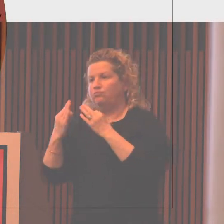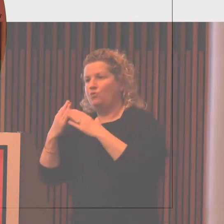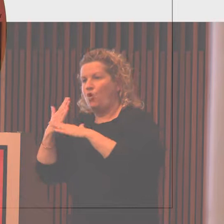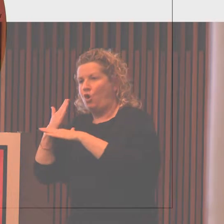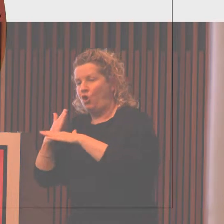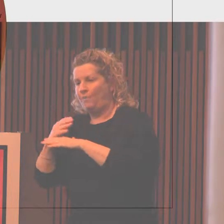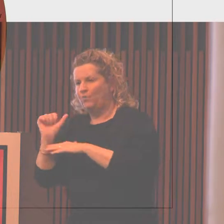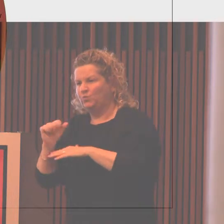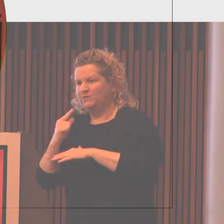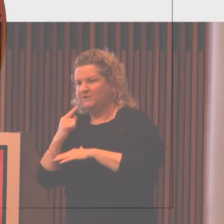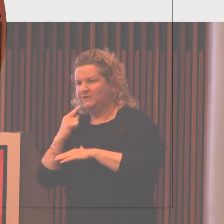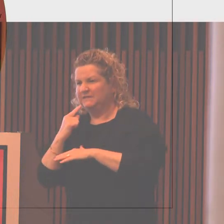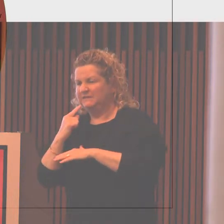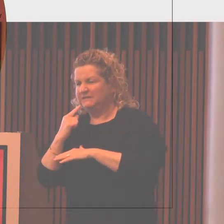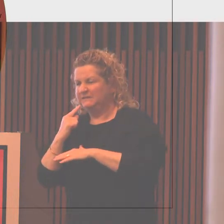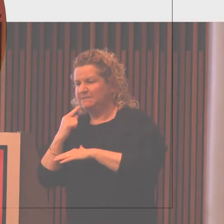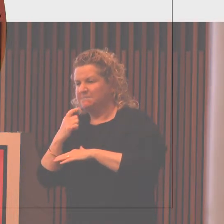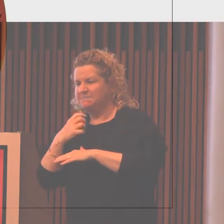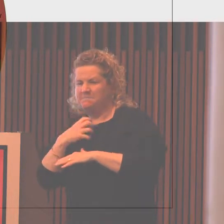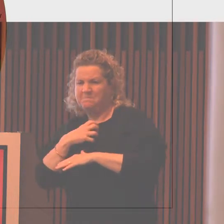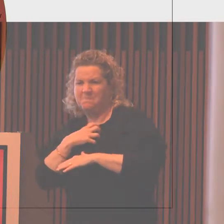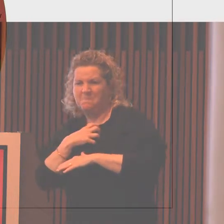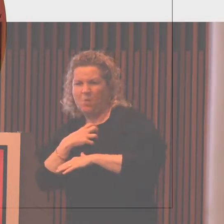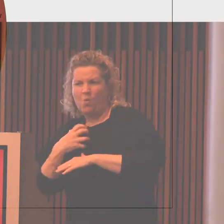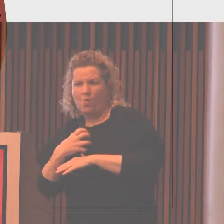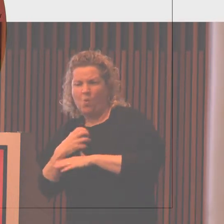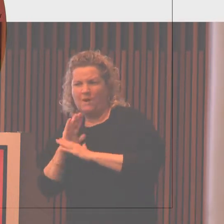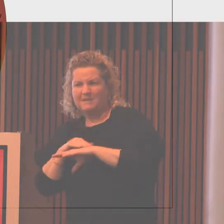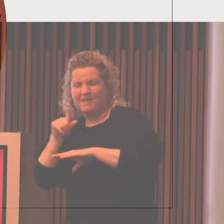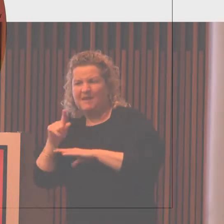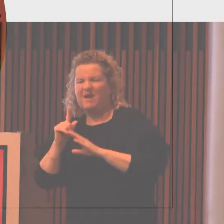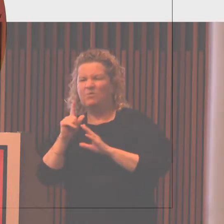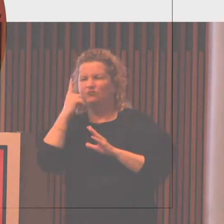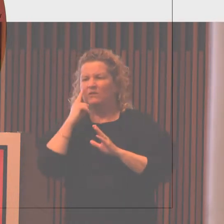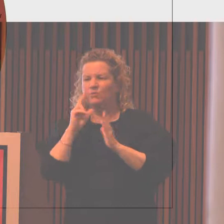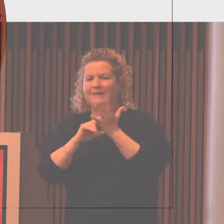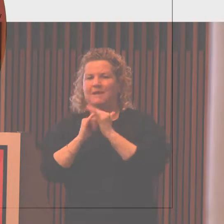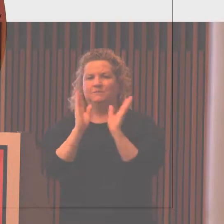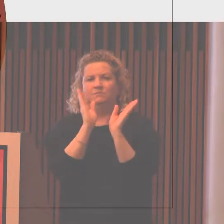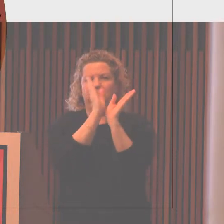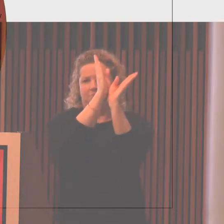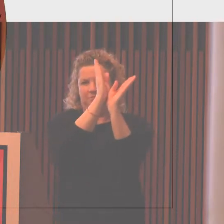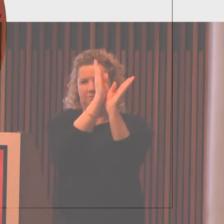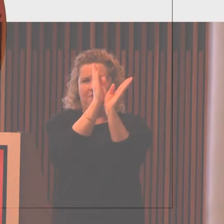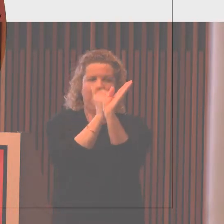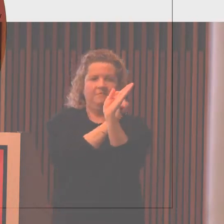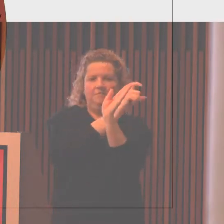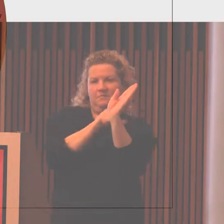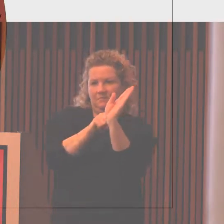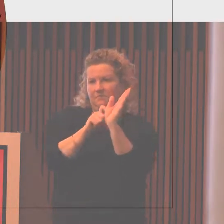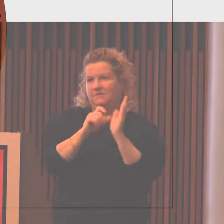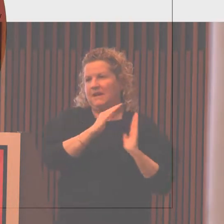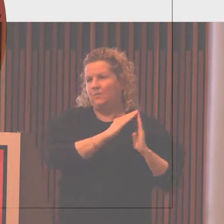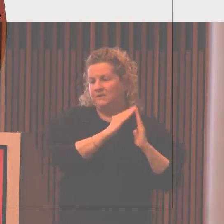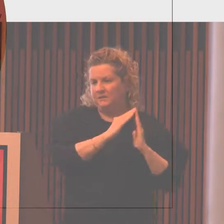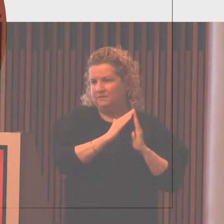be between two of the NDIS ones because it's bigger, but we've put the NDIS ones together. So the next biggest issues other than